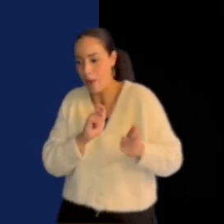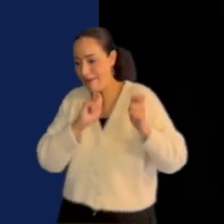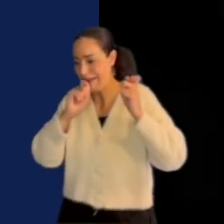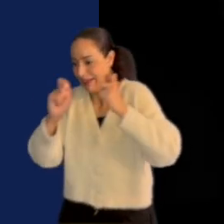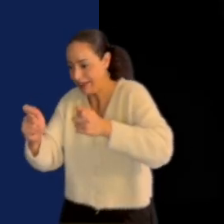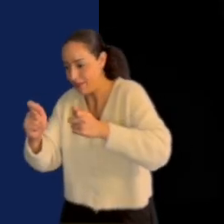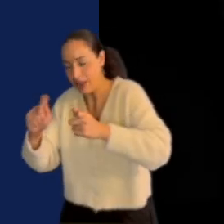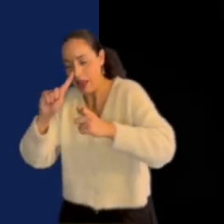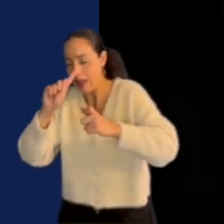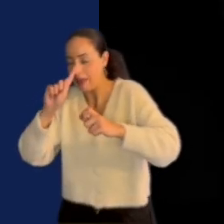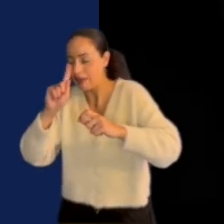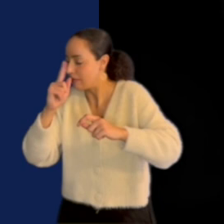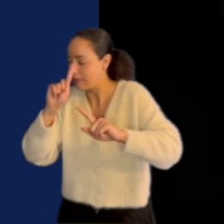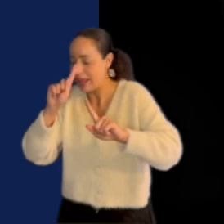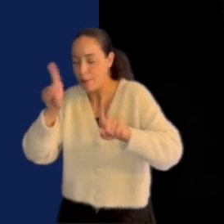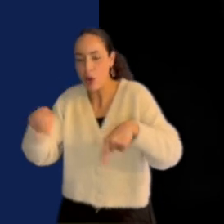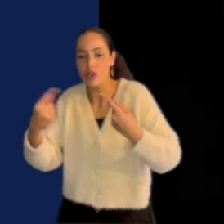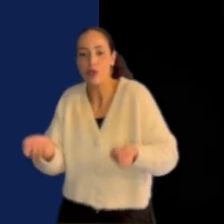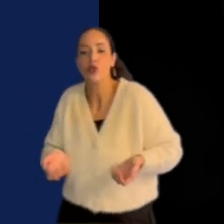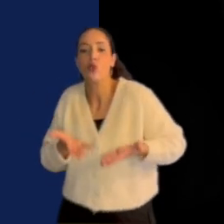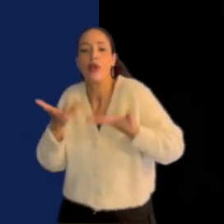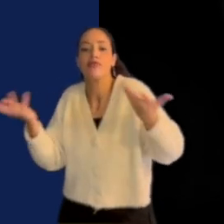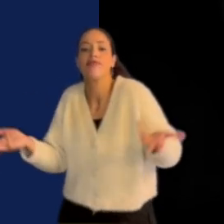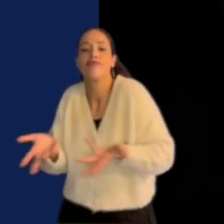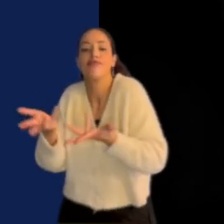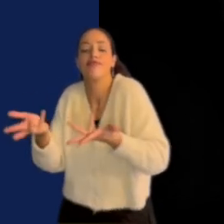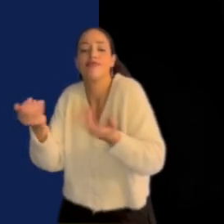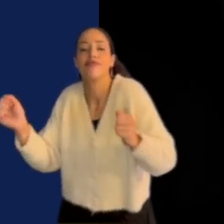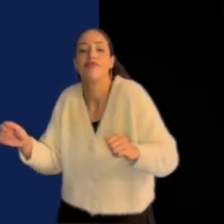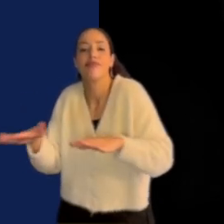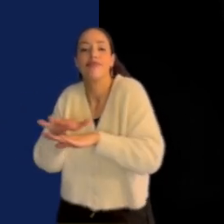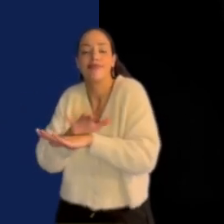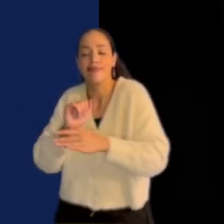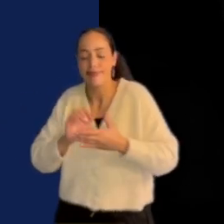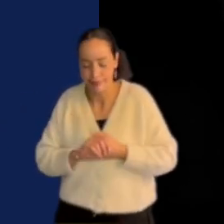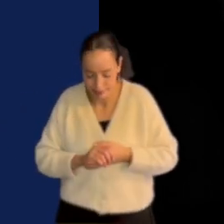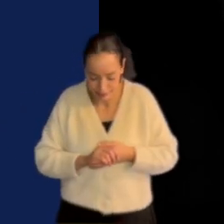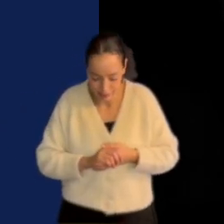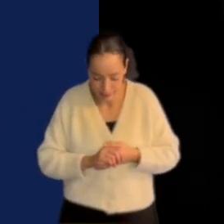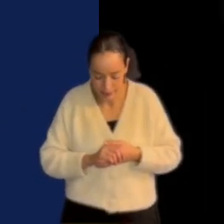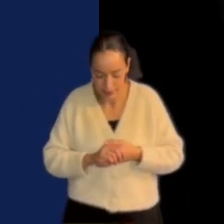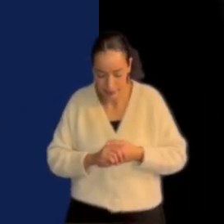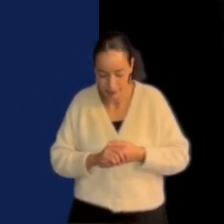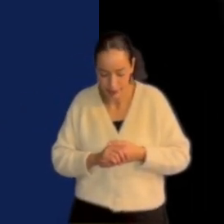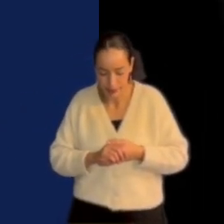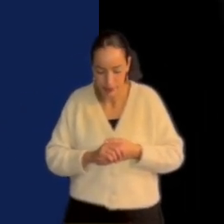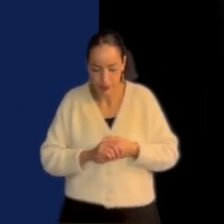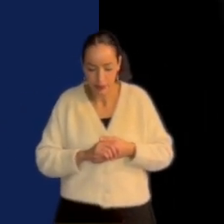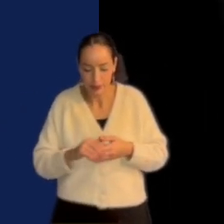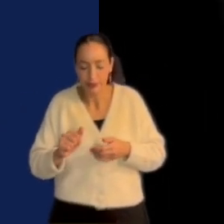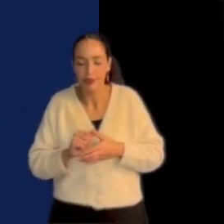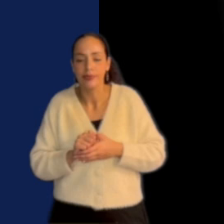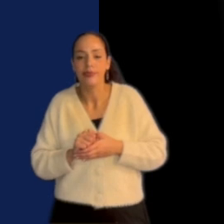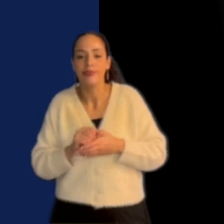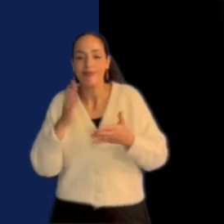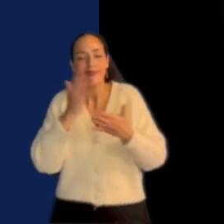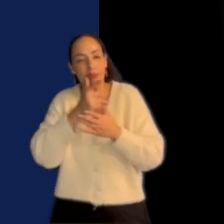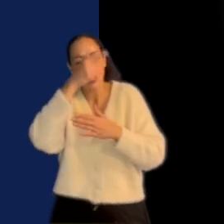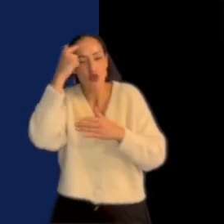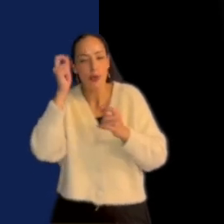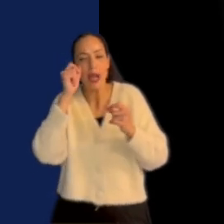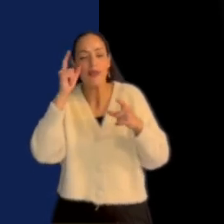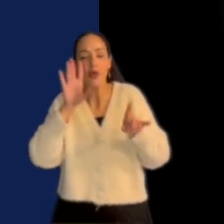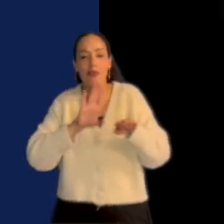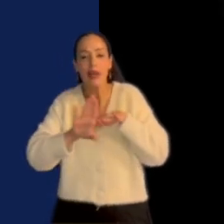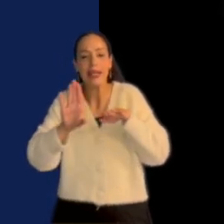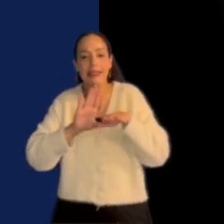After all, in trauma-informed practice, the roles of healer and wounded have no place. When we offer kindness, compassion, warmth and understanding, we do so